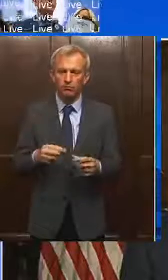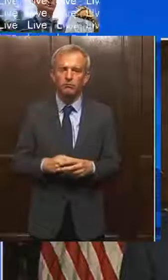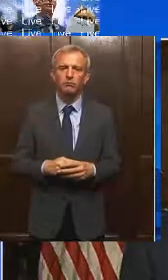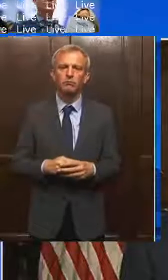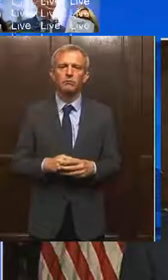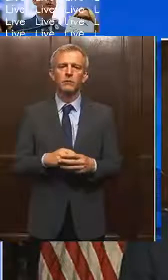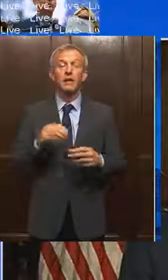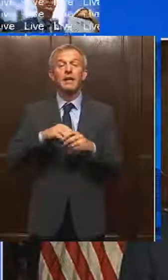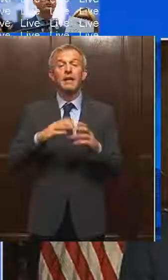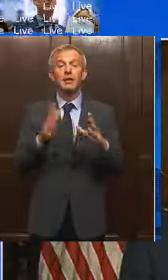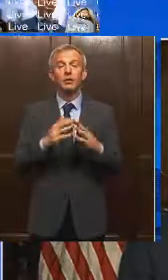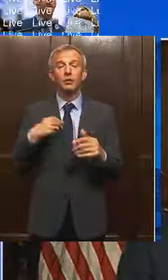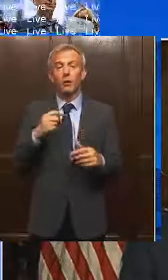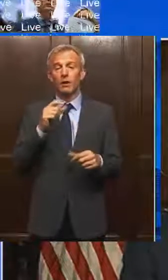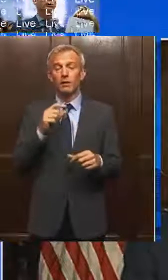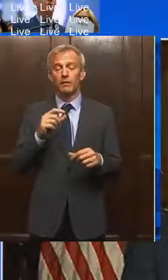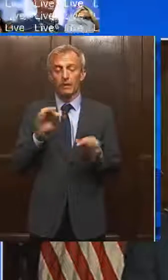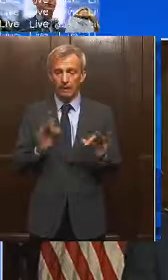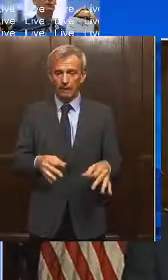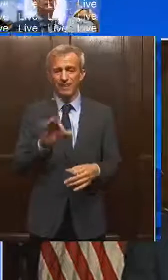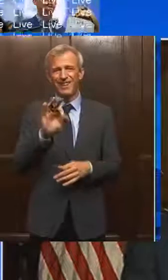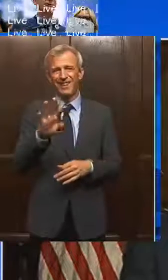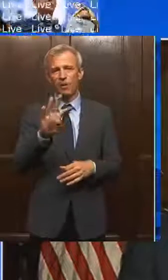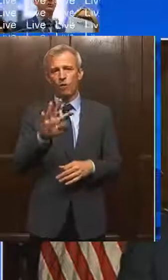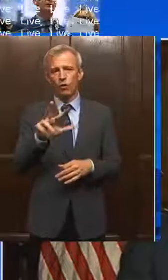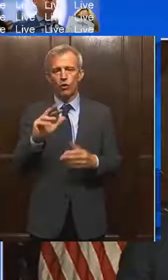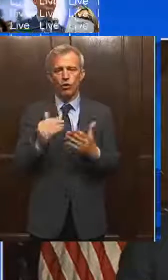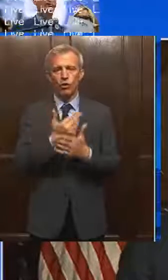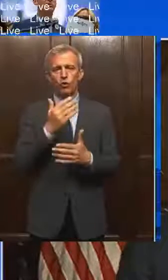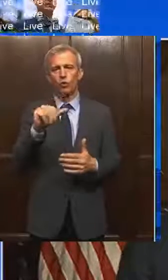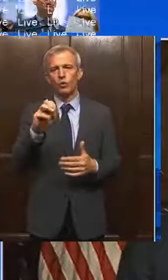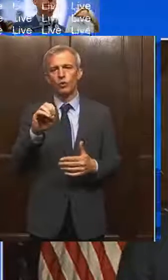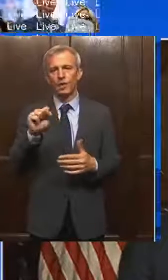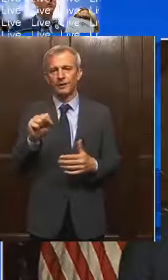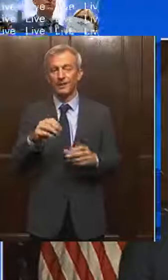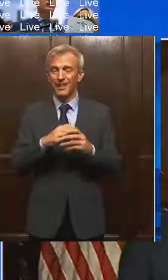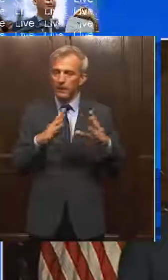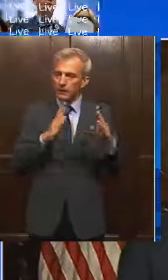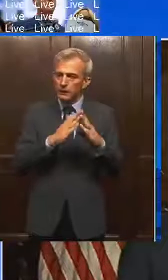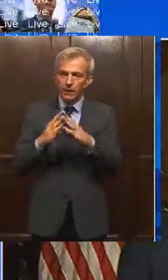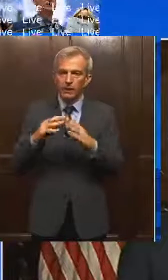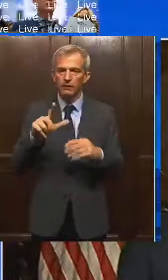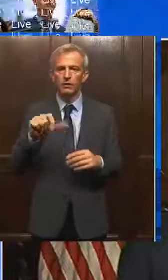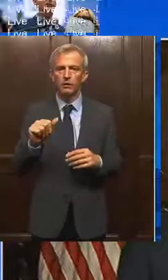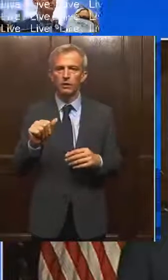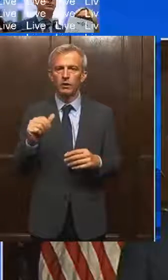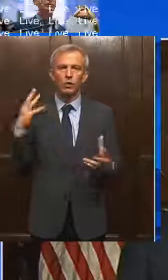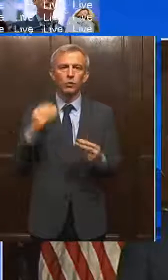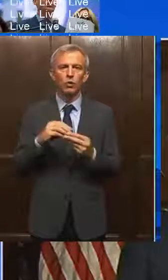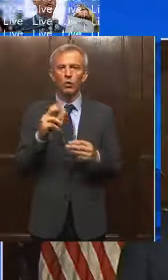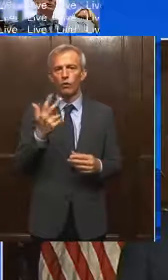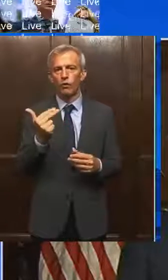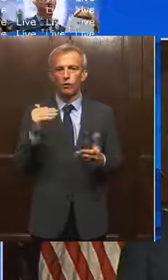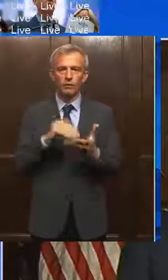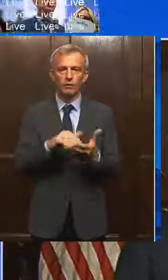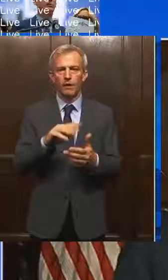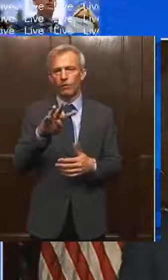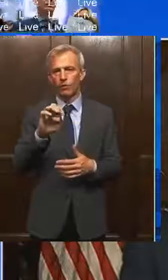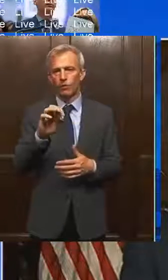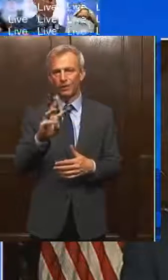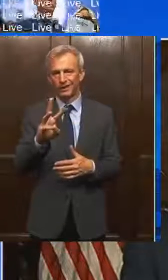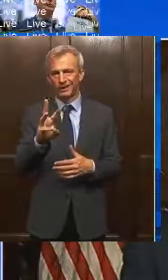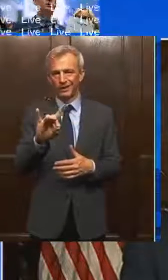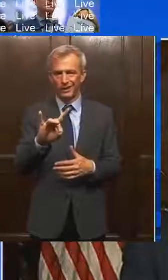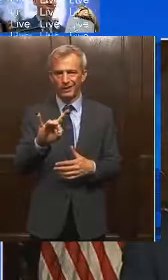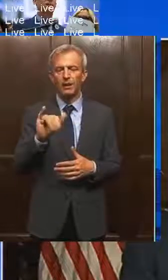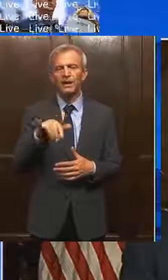confirmed 943 new cases today, bringing our total in the city of Los Angeles to 13,468. That represents